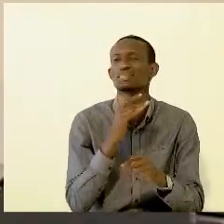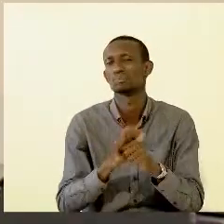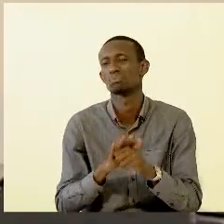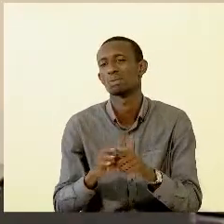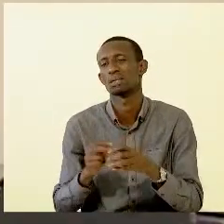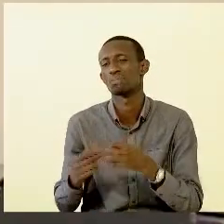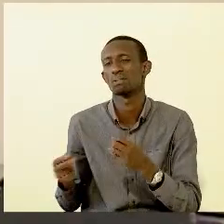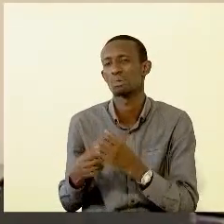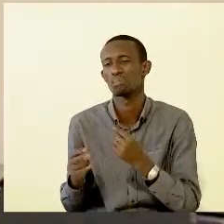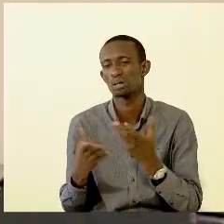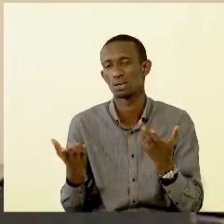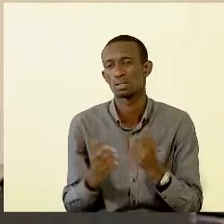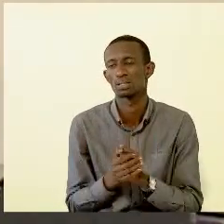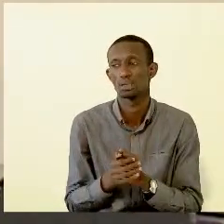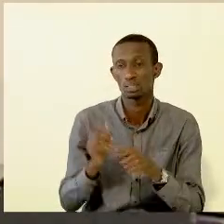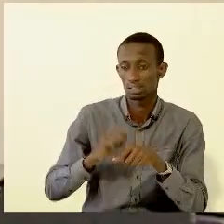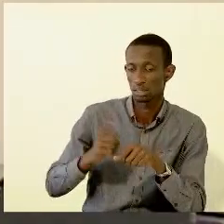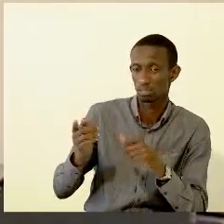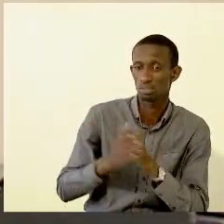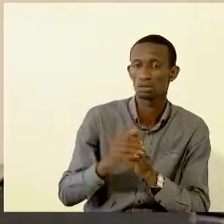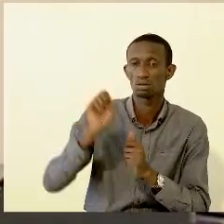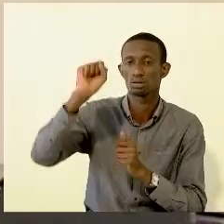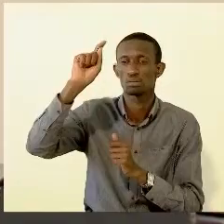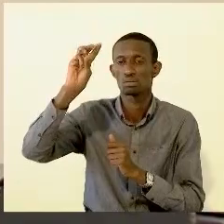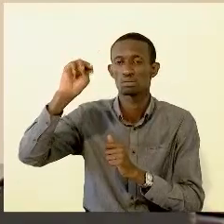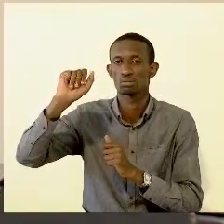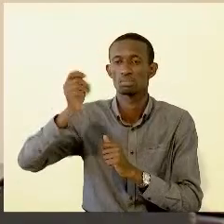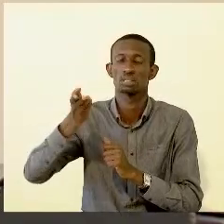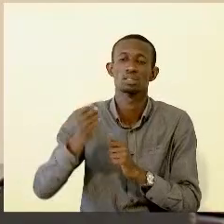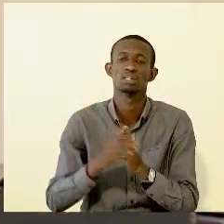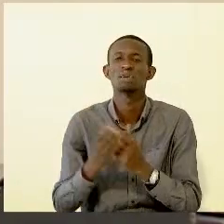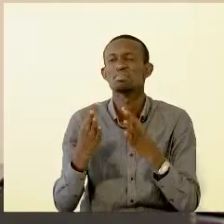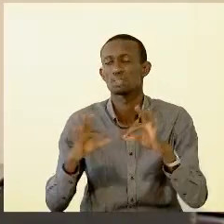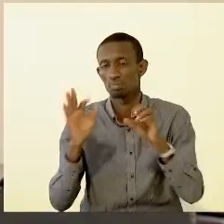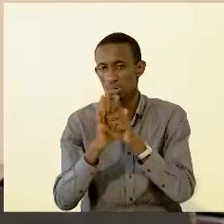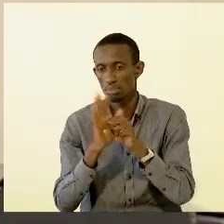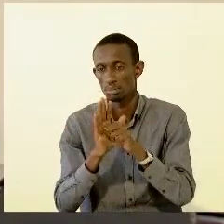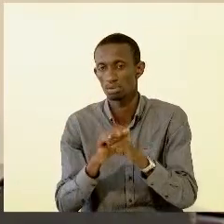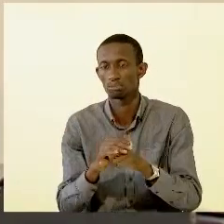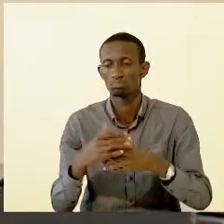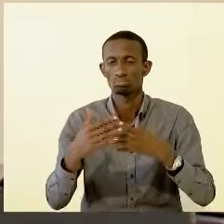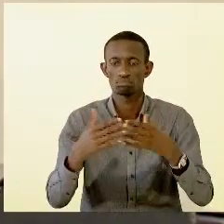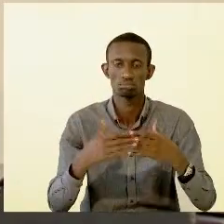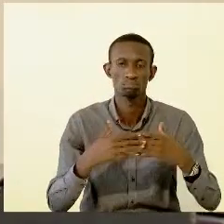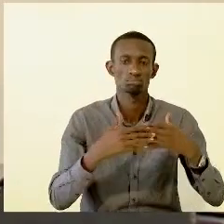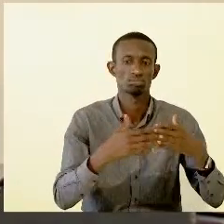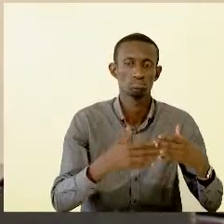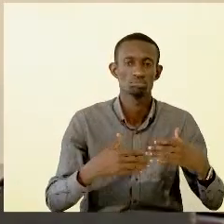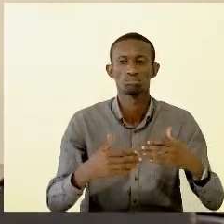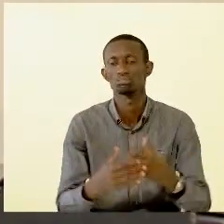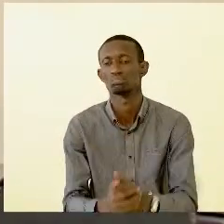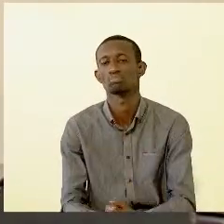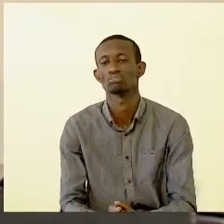have stomata, tiny holes, which are very important in the process of transpiration, or the process by